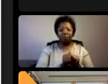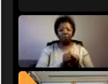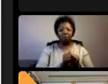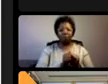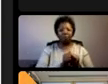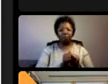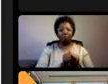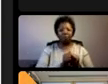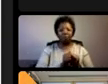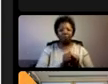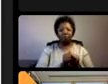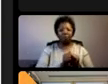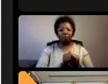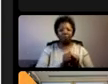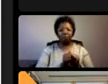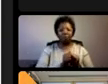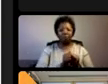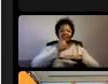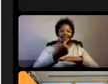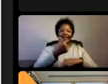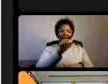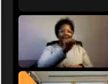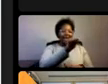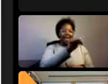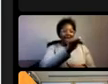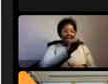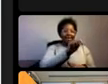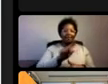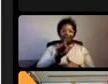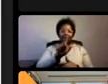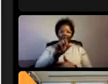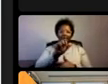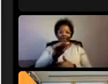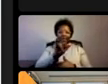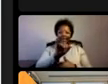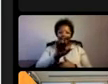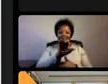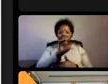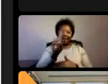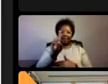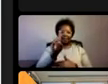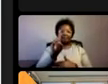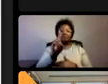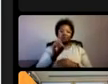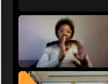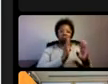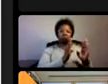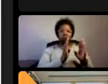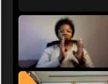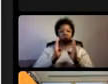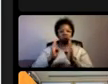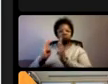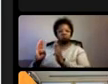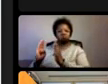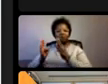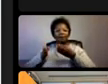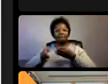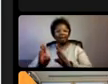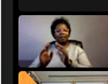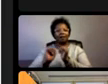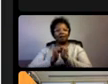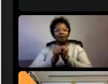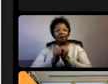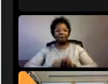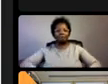called a layered approach, right? And in a layered approach, you do kind of, as we know, you wear masks,